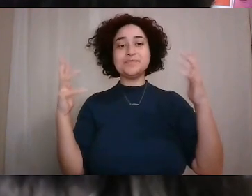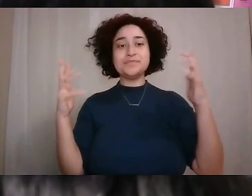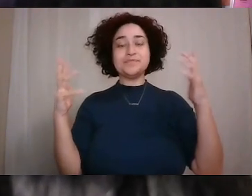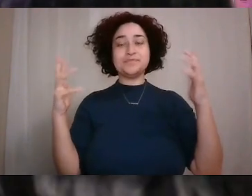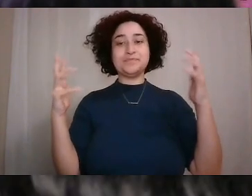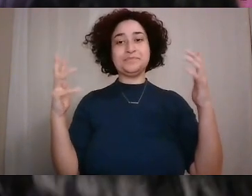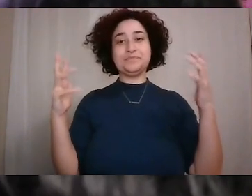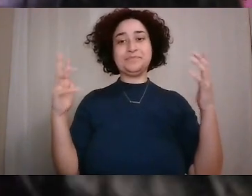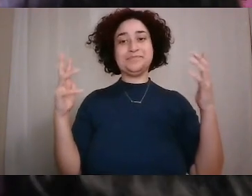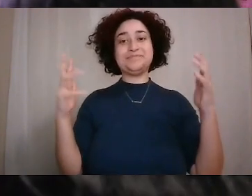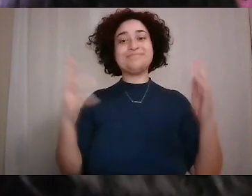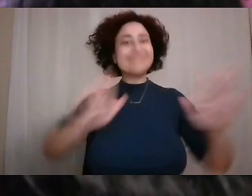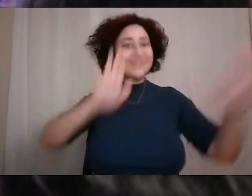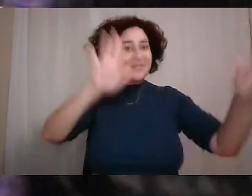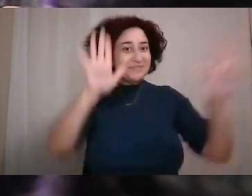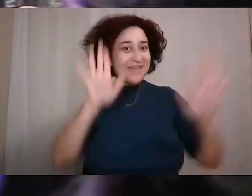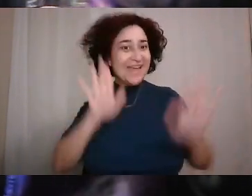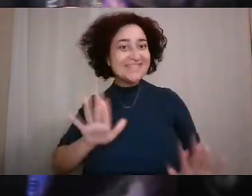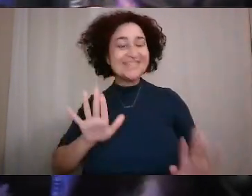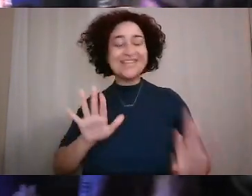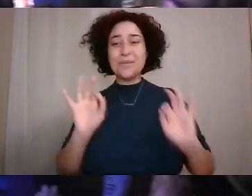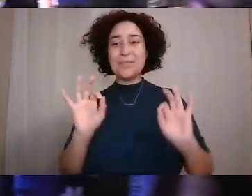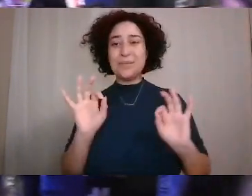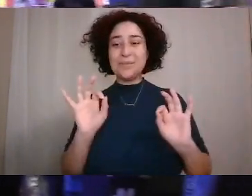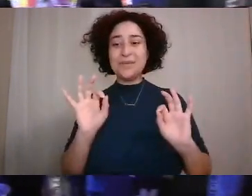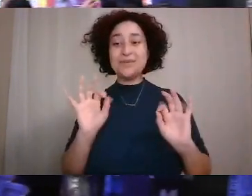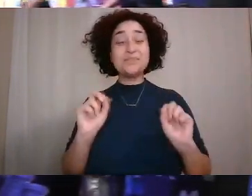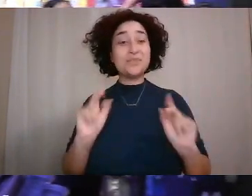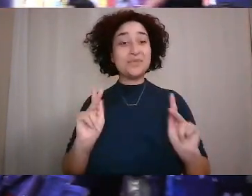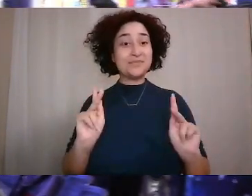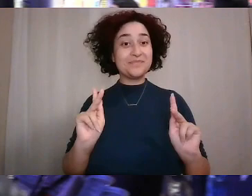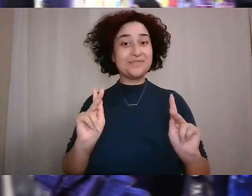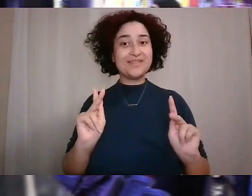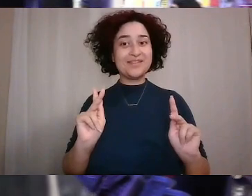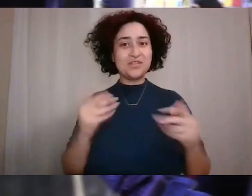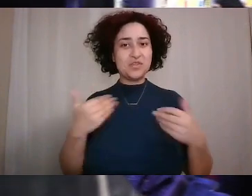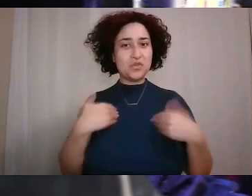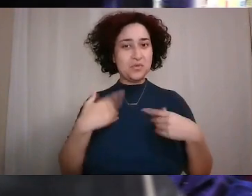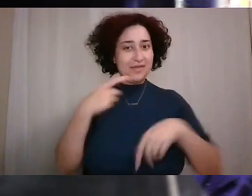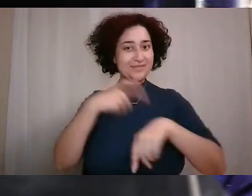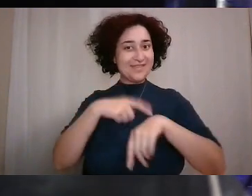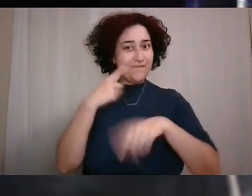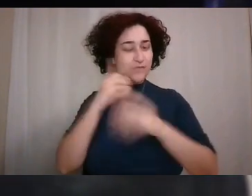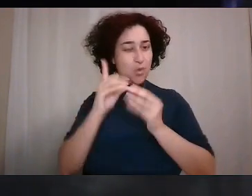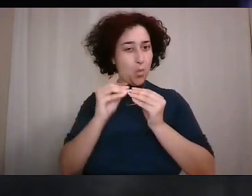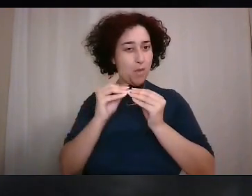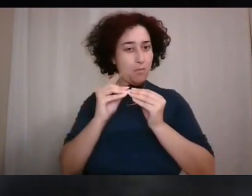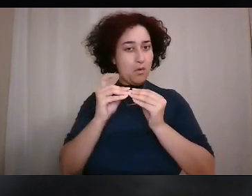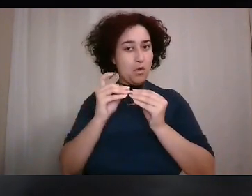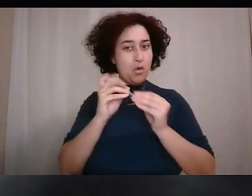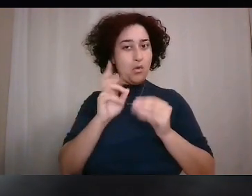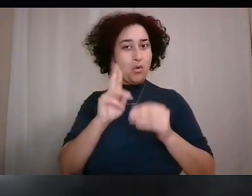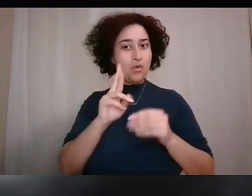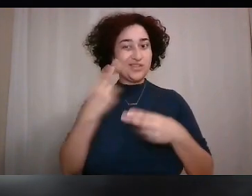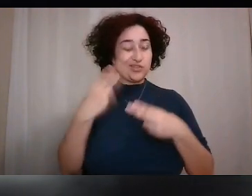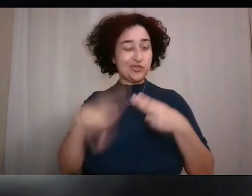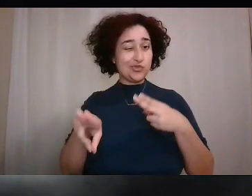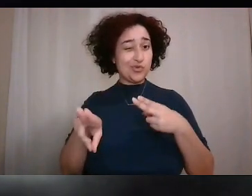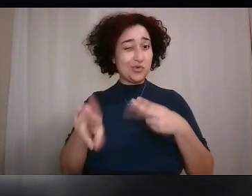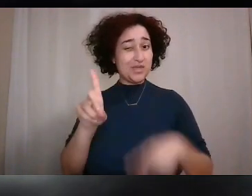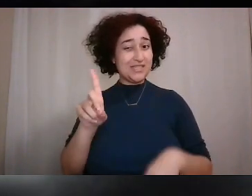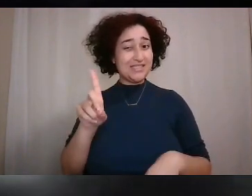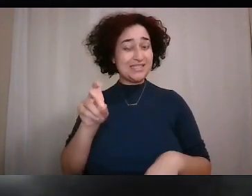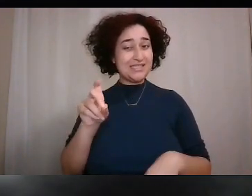Amazing. All right. Do we have time for one more or should we... A short one? How do we do a short one?